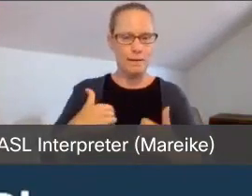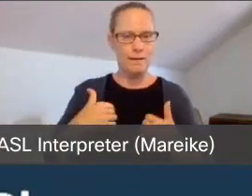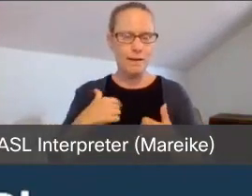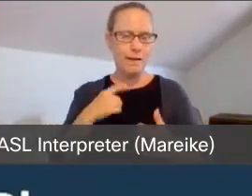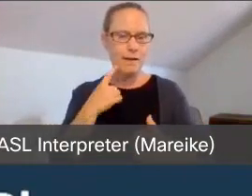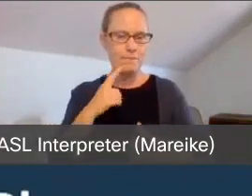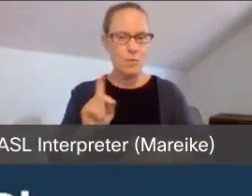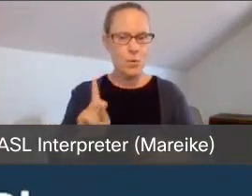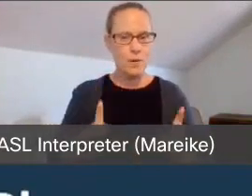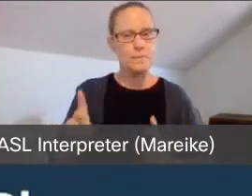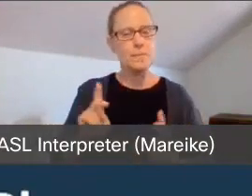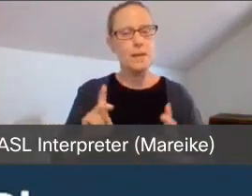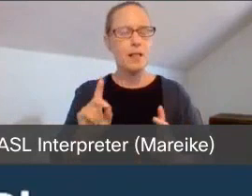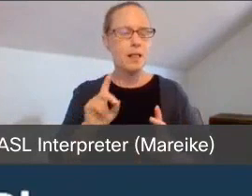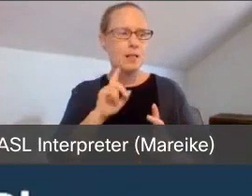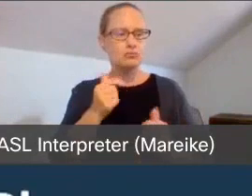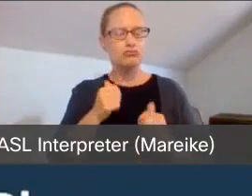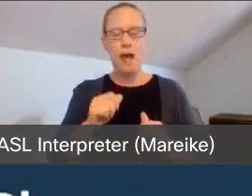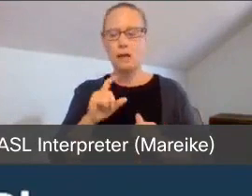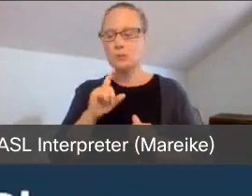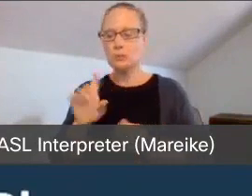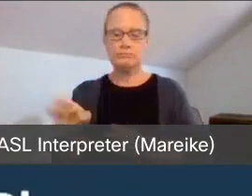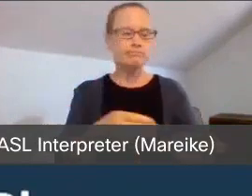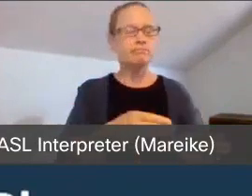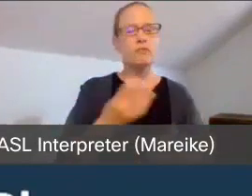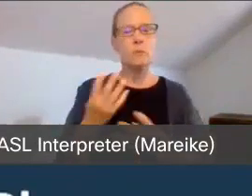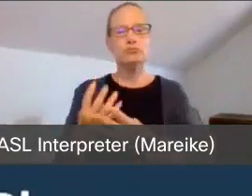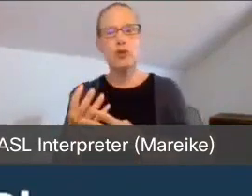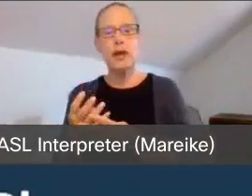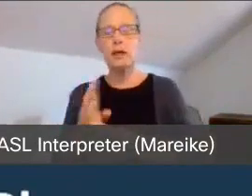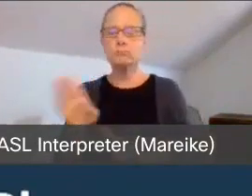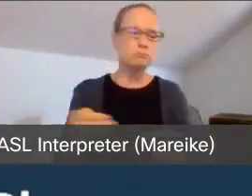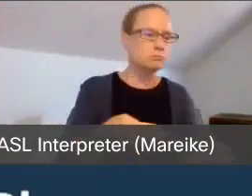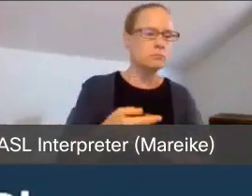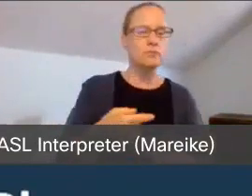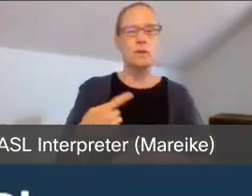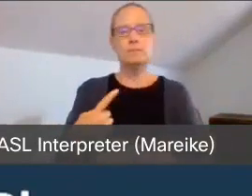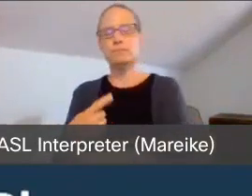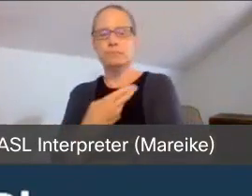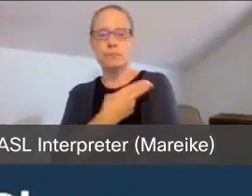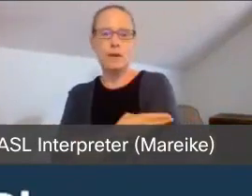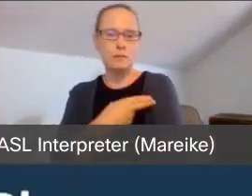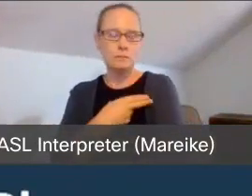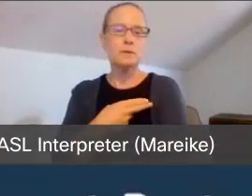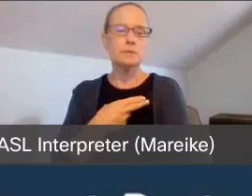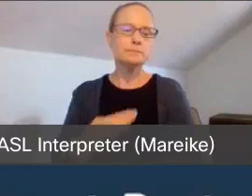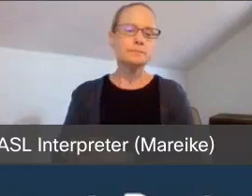people away from jail, away from hospitals, and toward a more appropriate level of